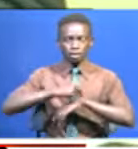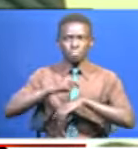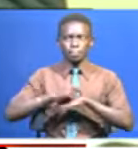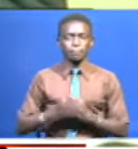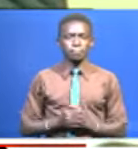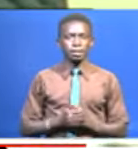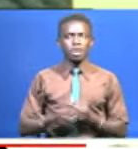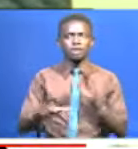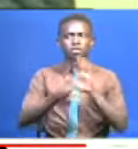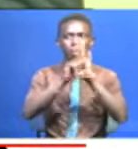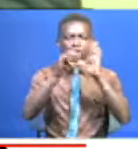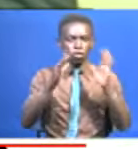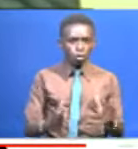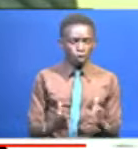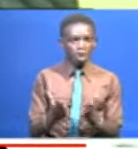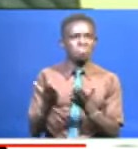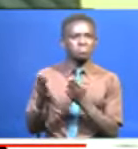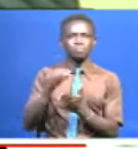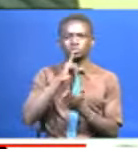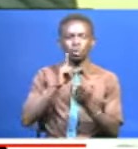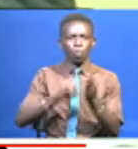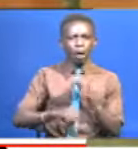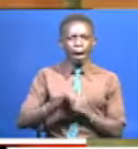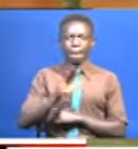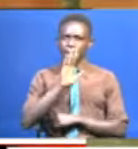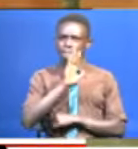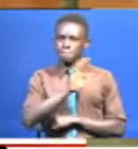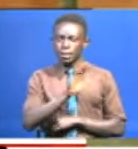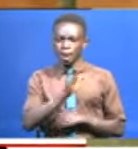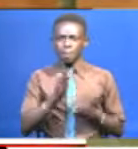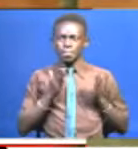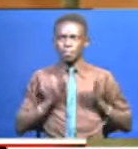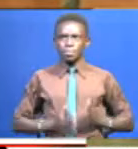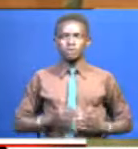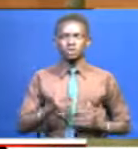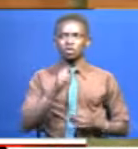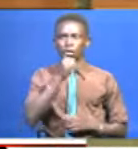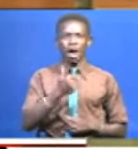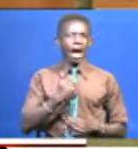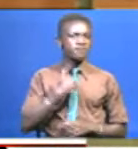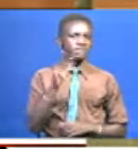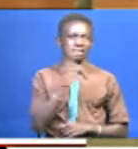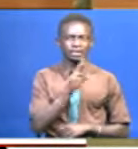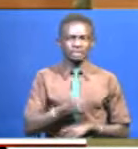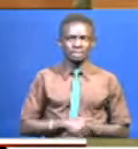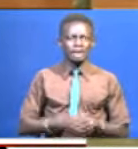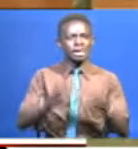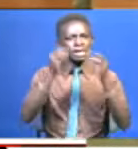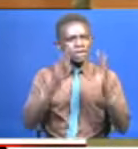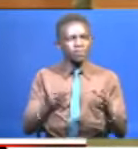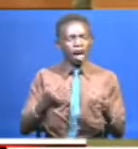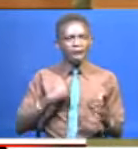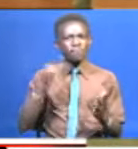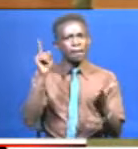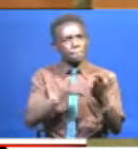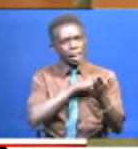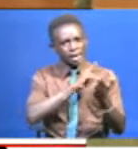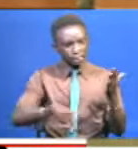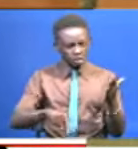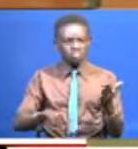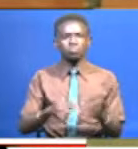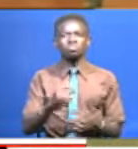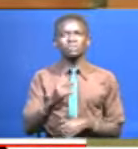Jared Magolo, argued that his client was not a flight risk. If an offense has been committed, it is not taken